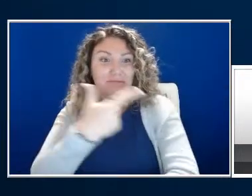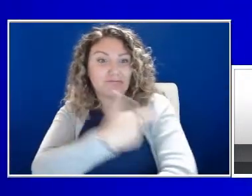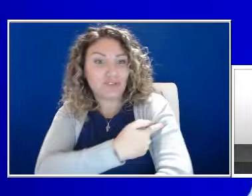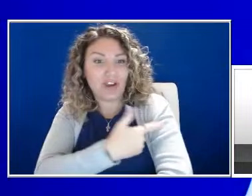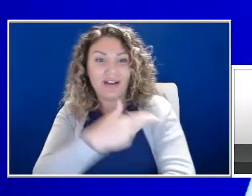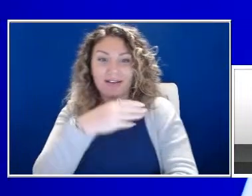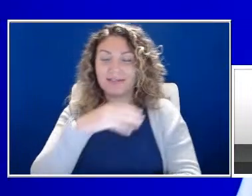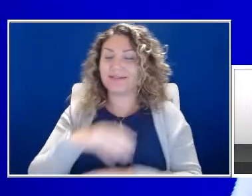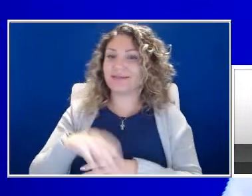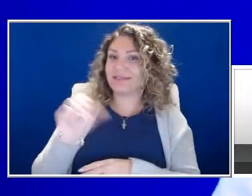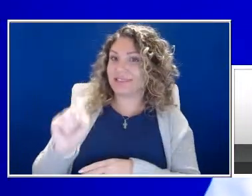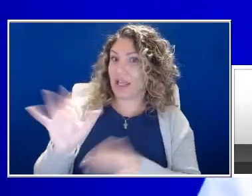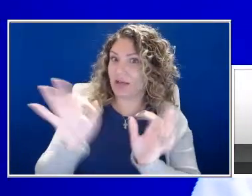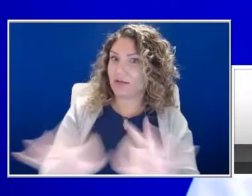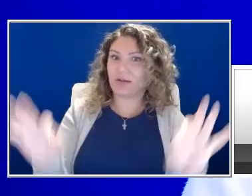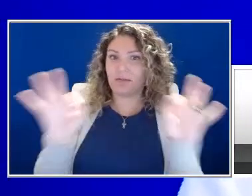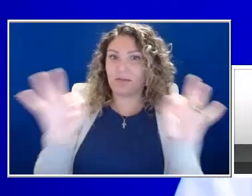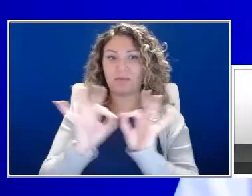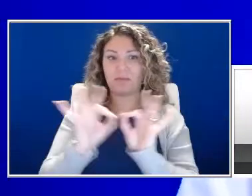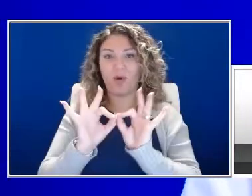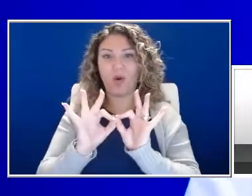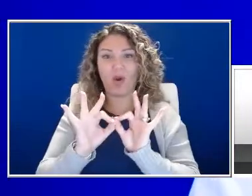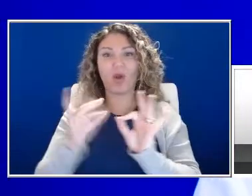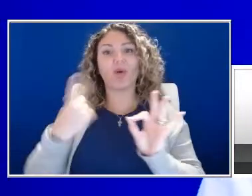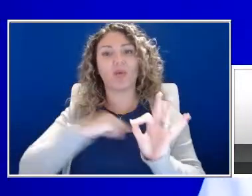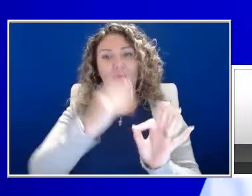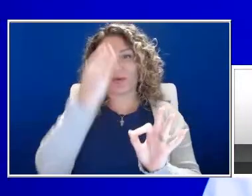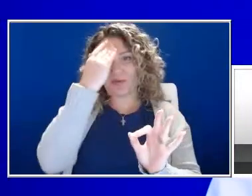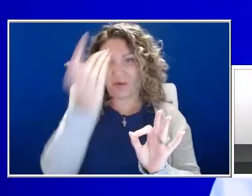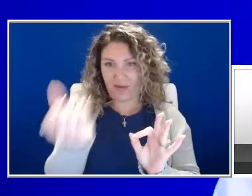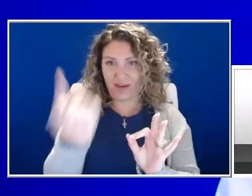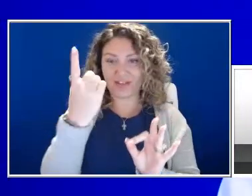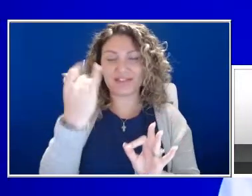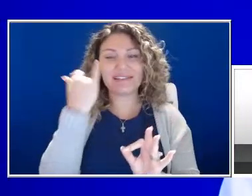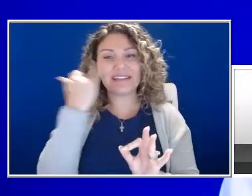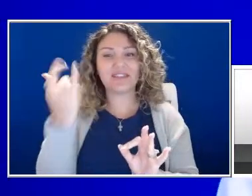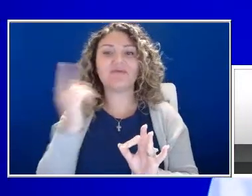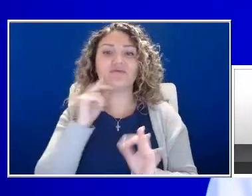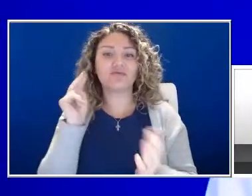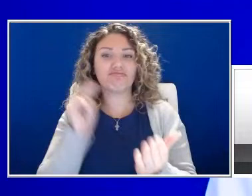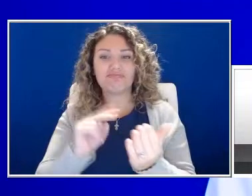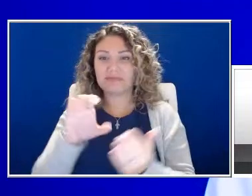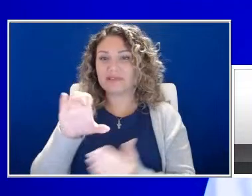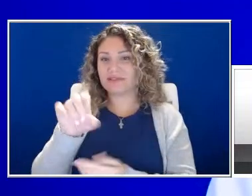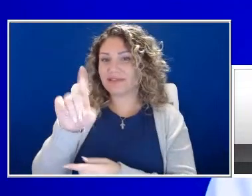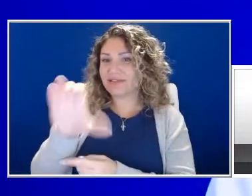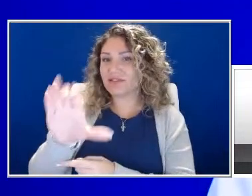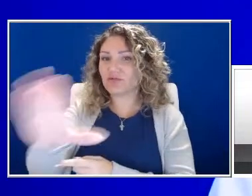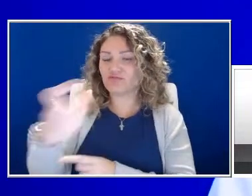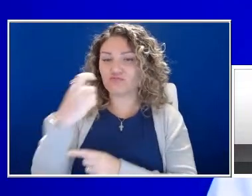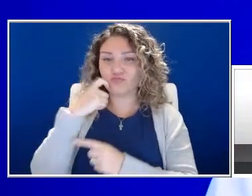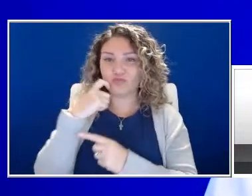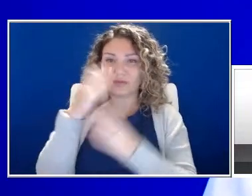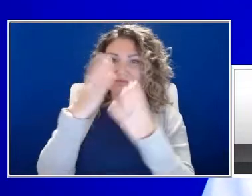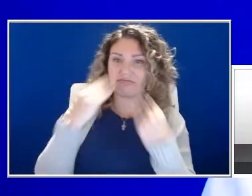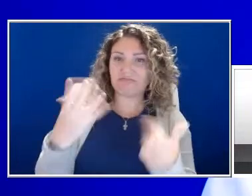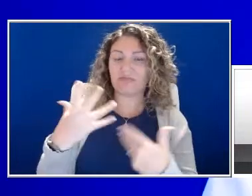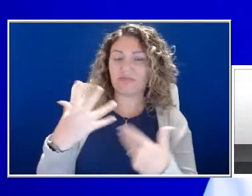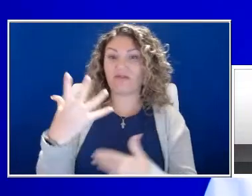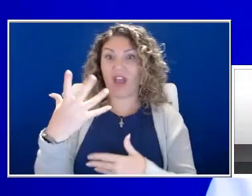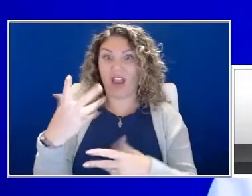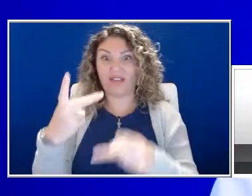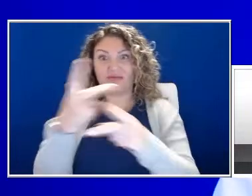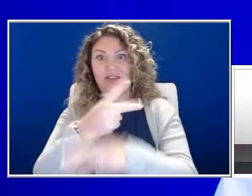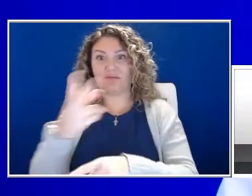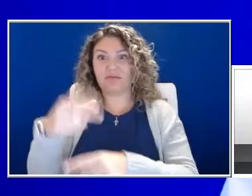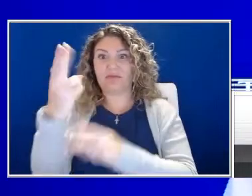that's extremely important. I think we do know and understand, and if you look at the CDC's latest data, you still have a 5 times higher chance of